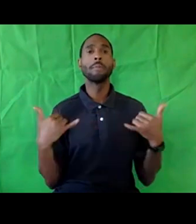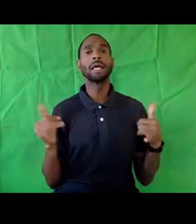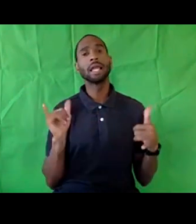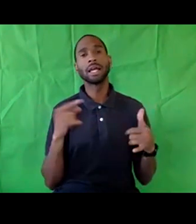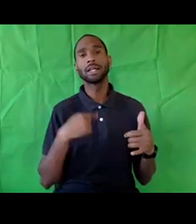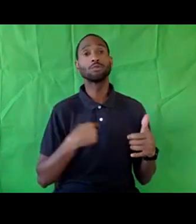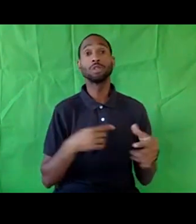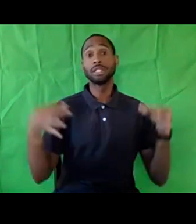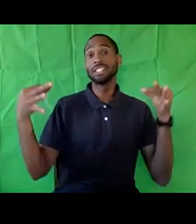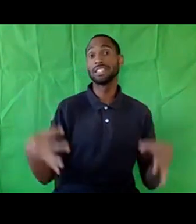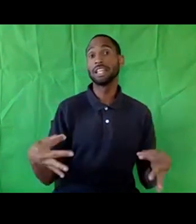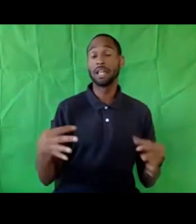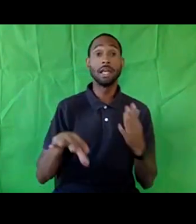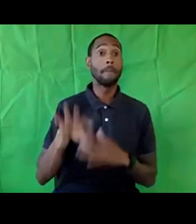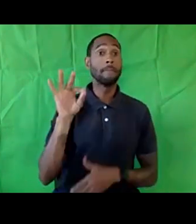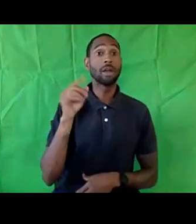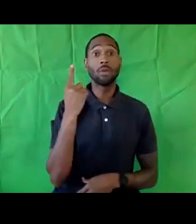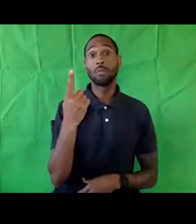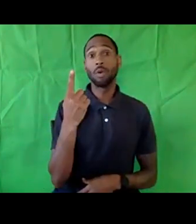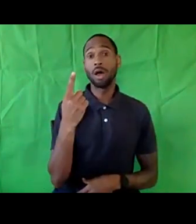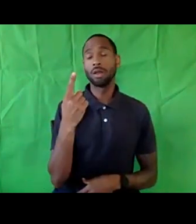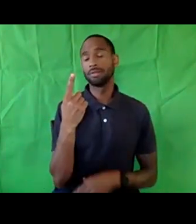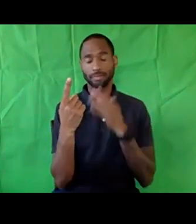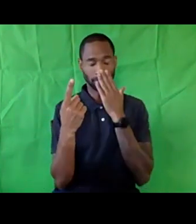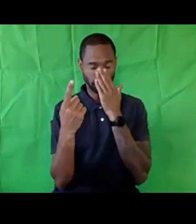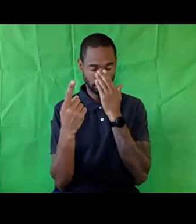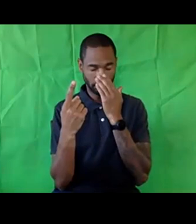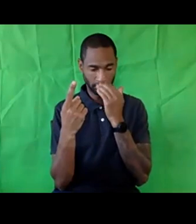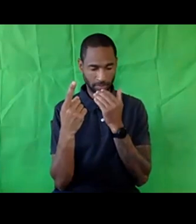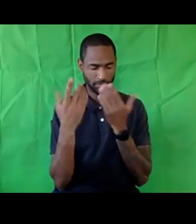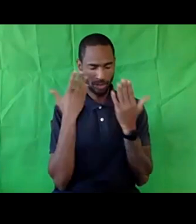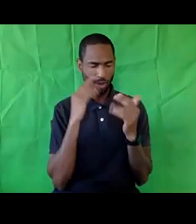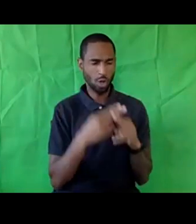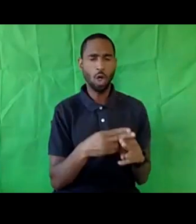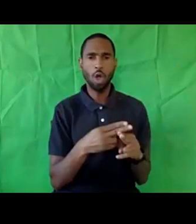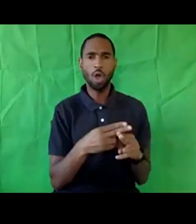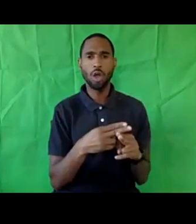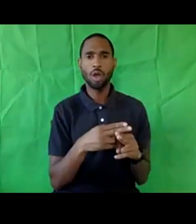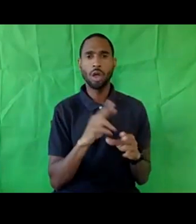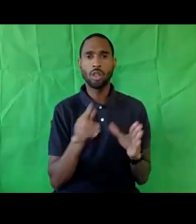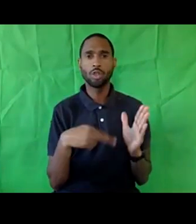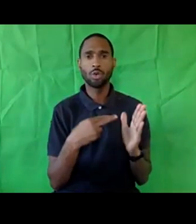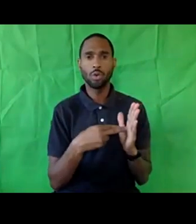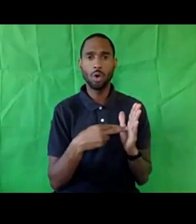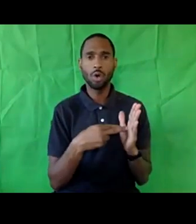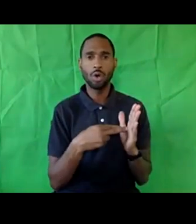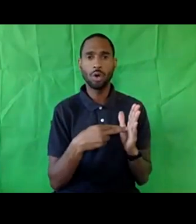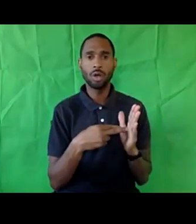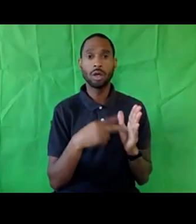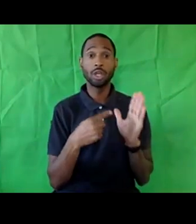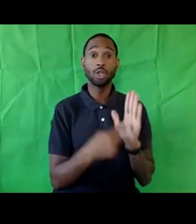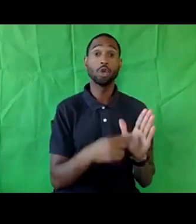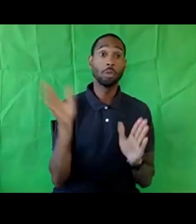decided to choose one of the, I don't know, how do you call it, fighters, or the ones that you showed in the previous